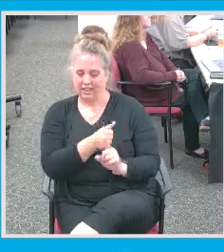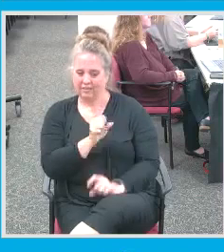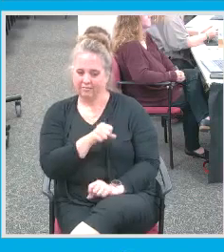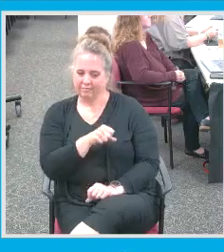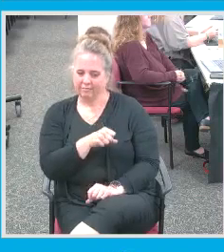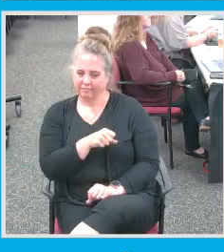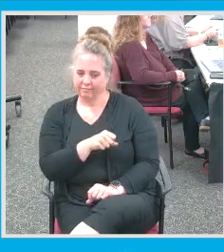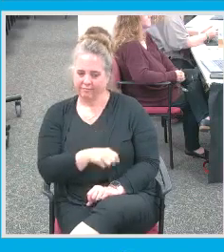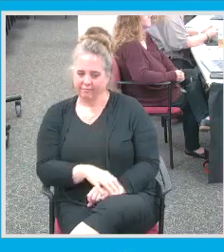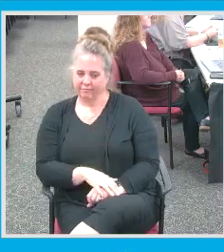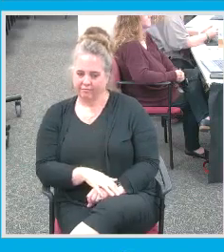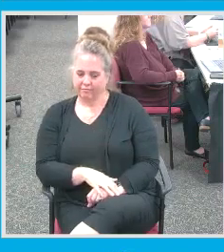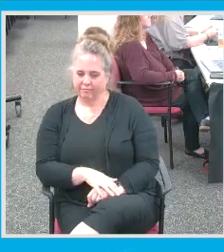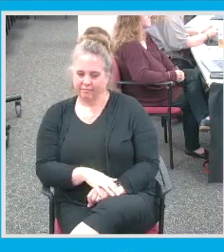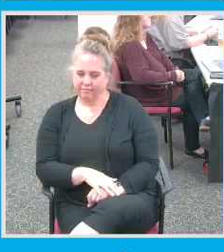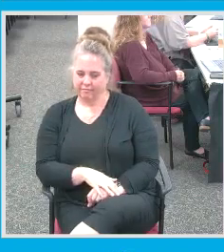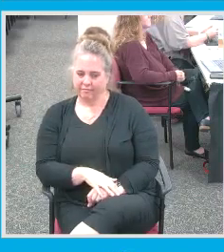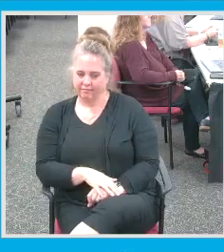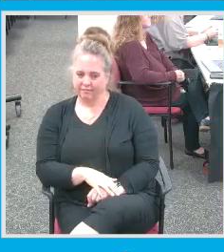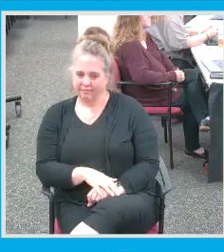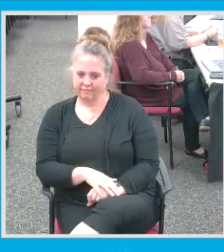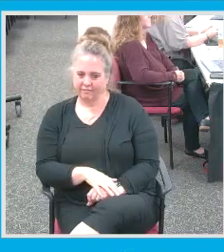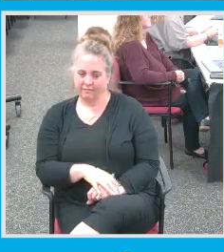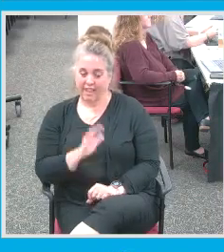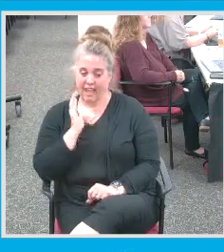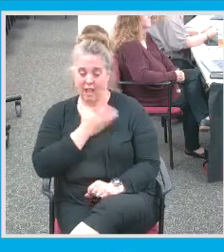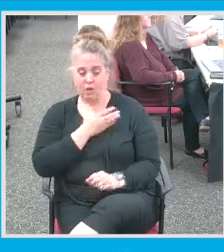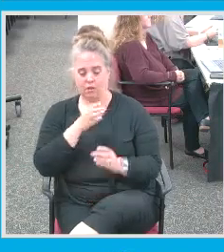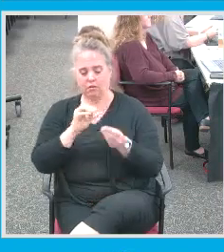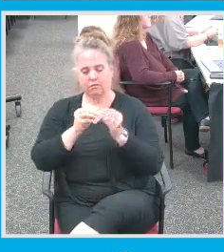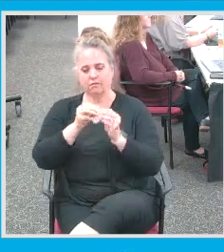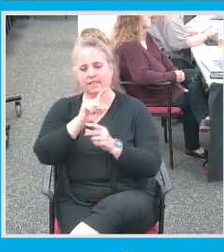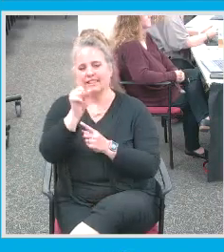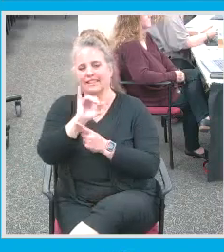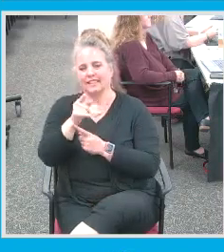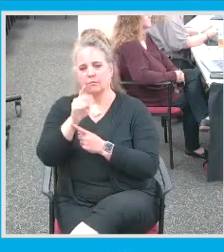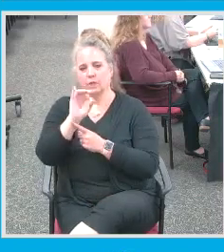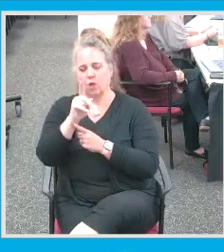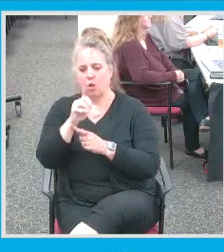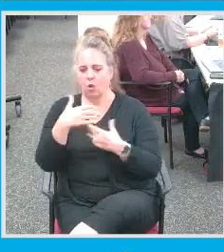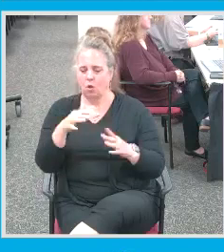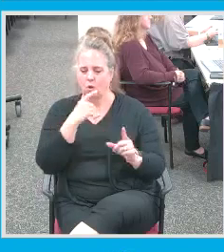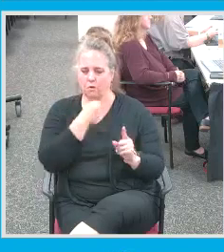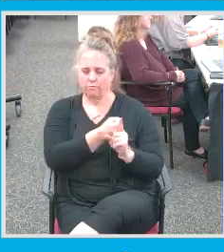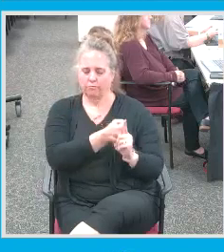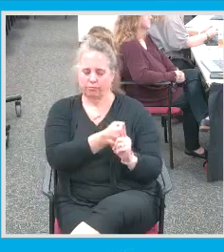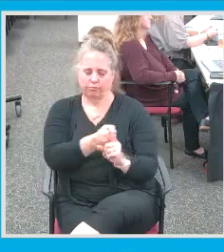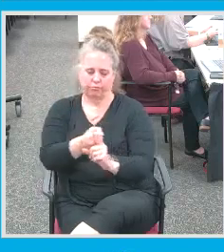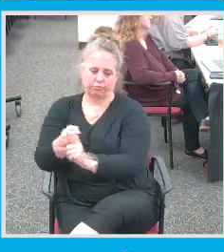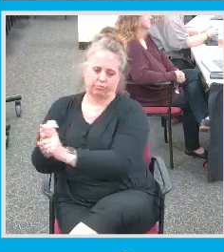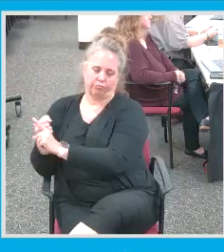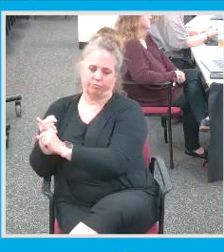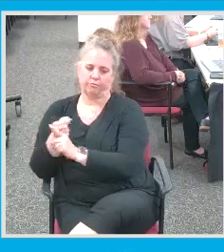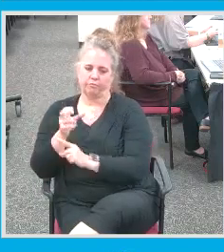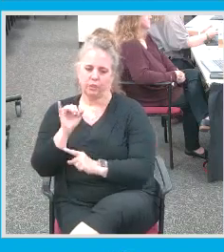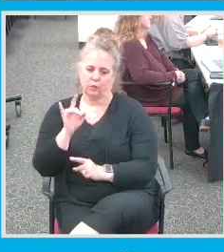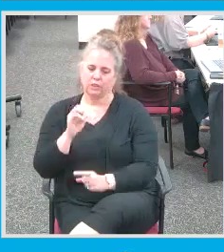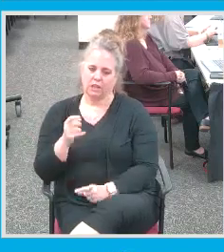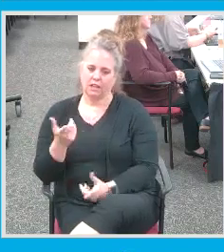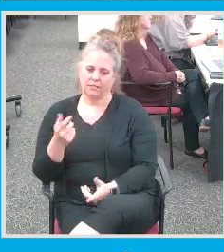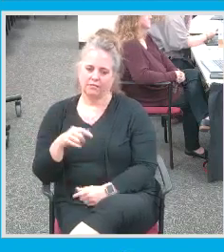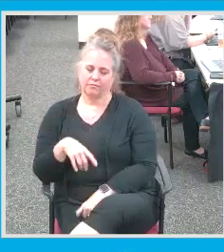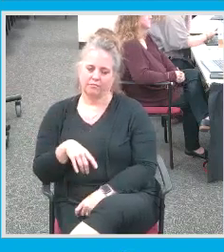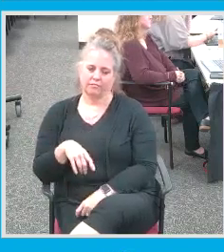being impacted by this issue. And so my ask for each of you is please consider hosting one of these